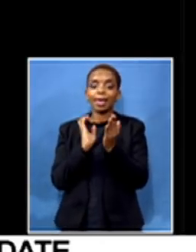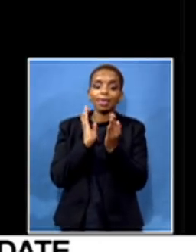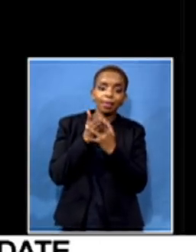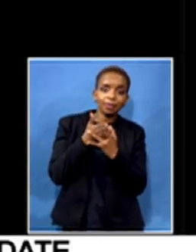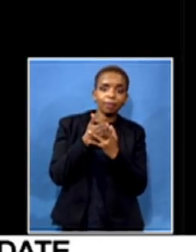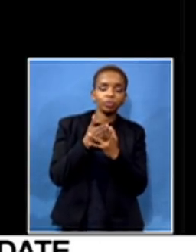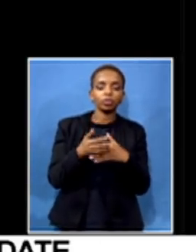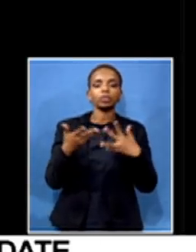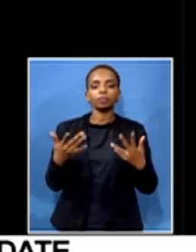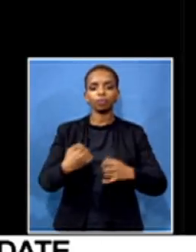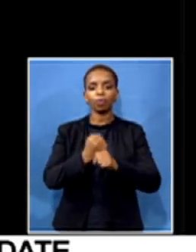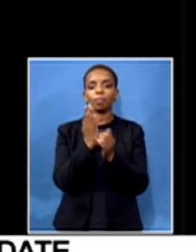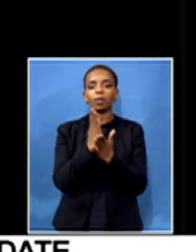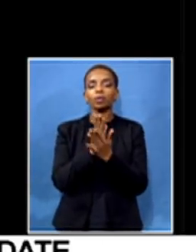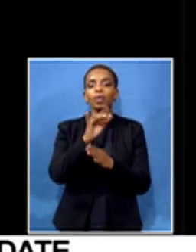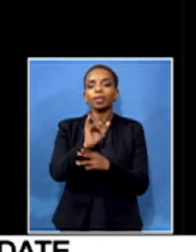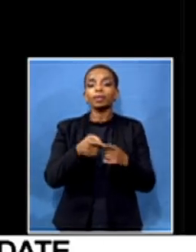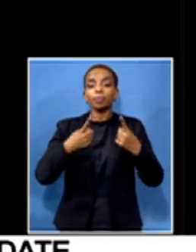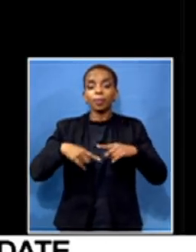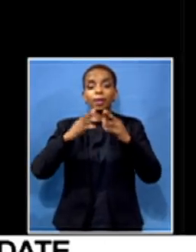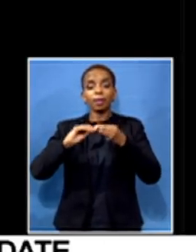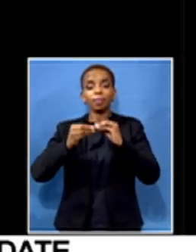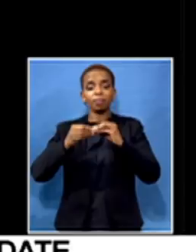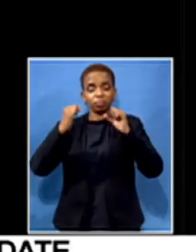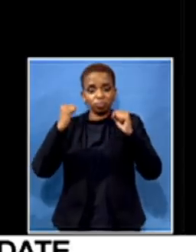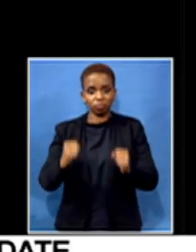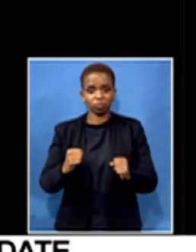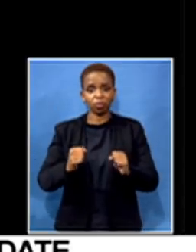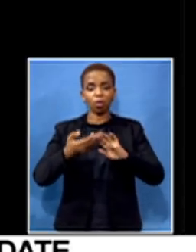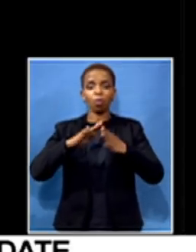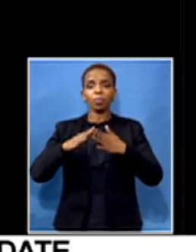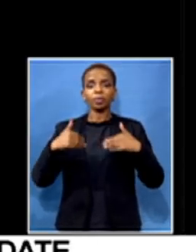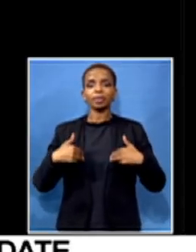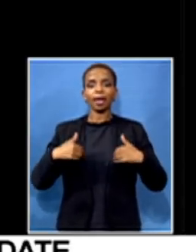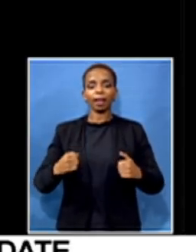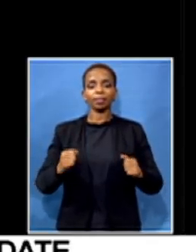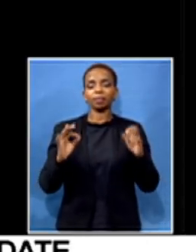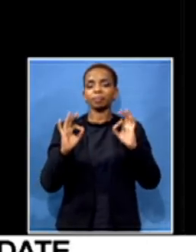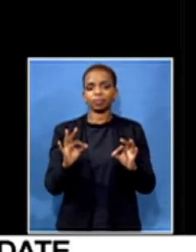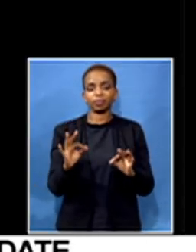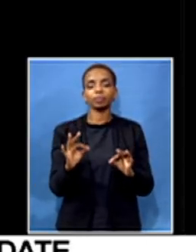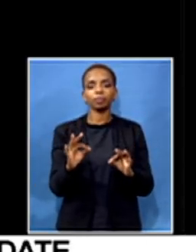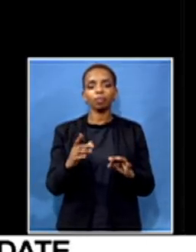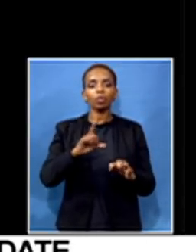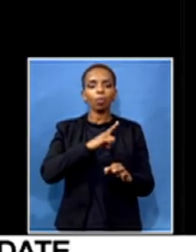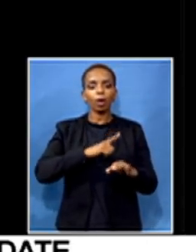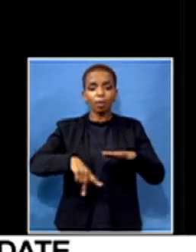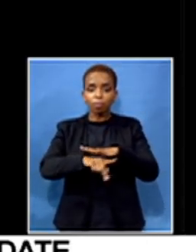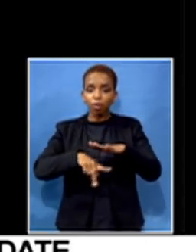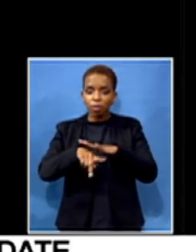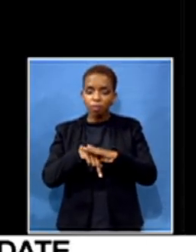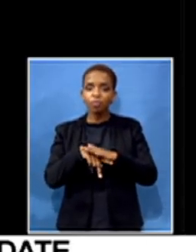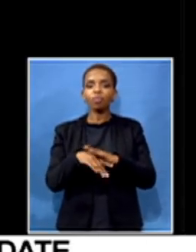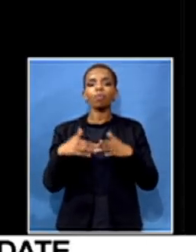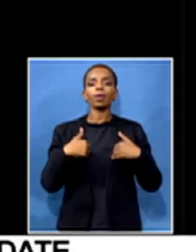make sure that we create a strong community health response. We are able to strengthen primary health care. We're able to make sure